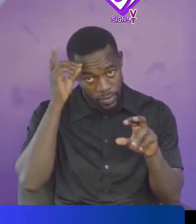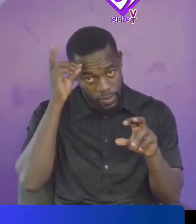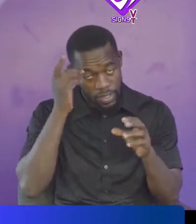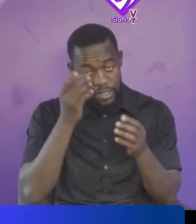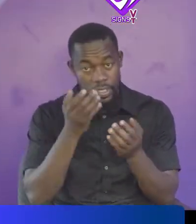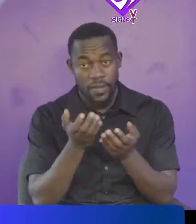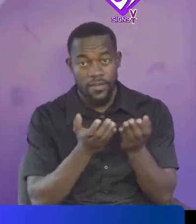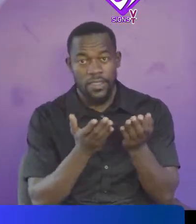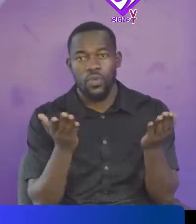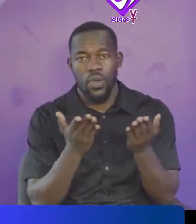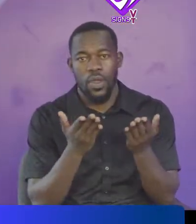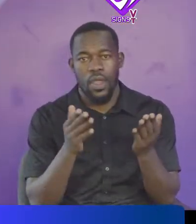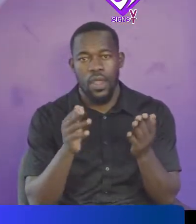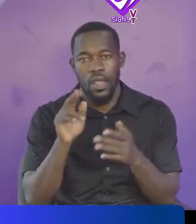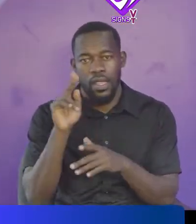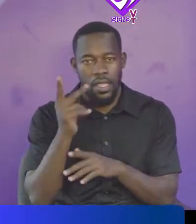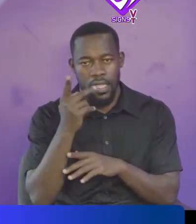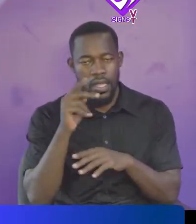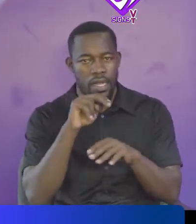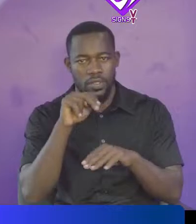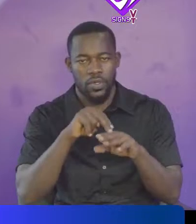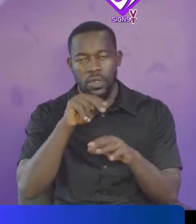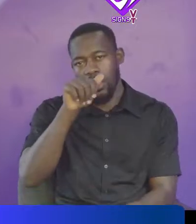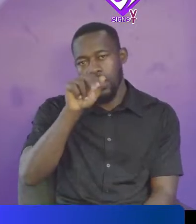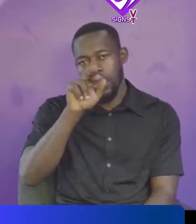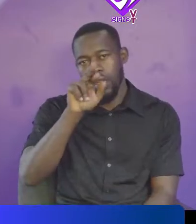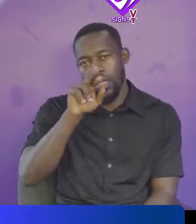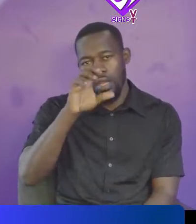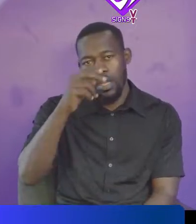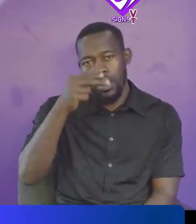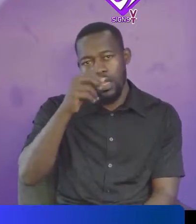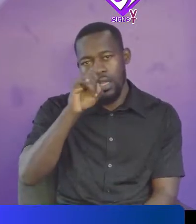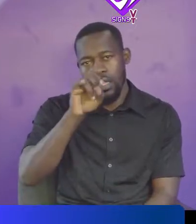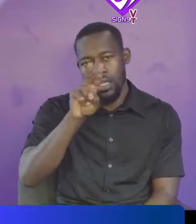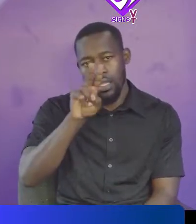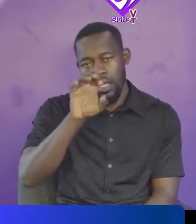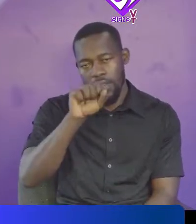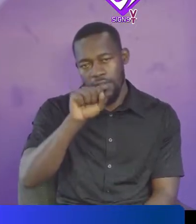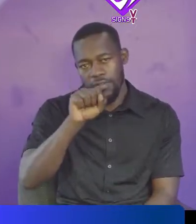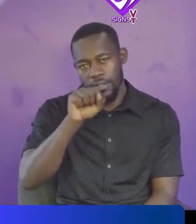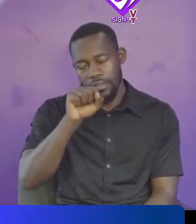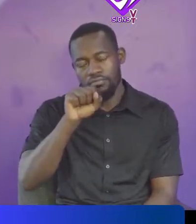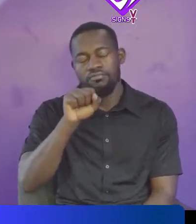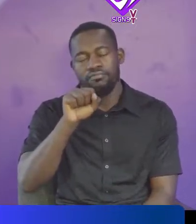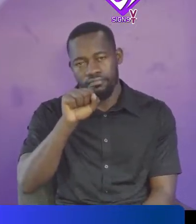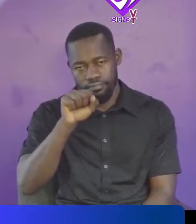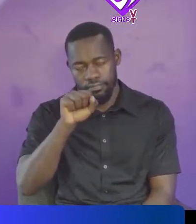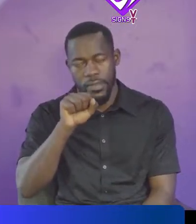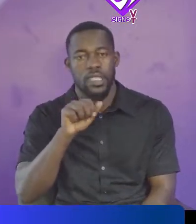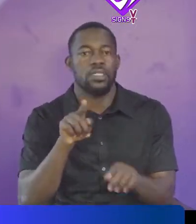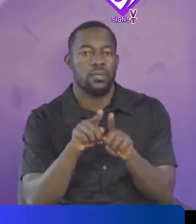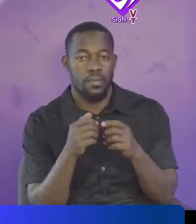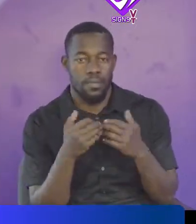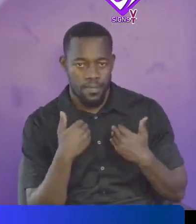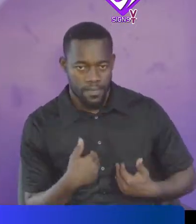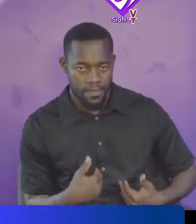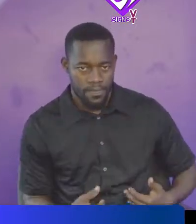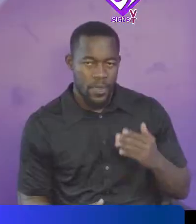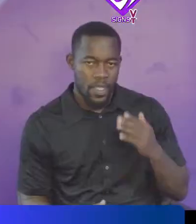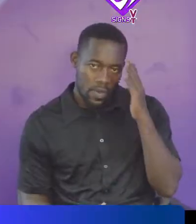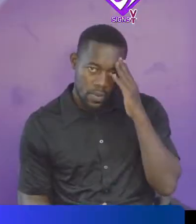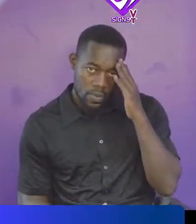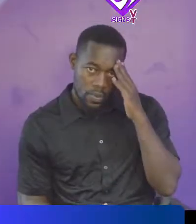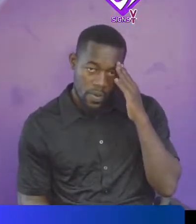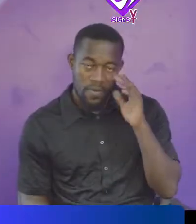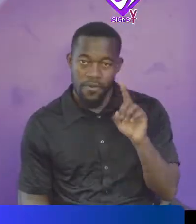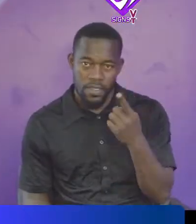Kenya National Archives and Documentation Services. And of course, I know, like me, that is the first question